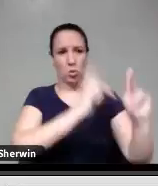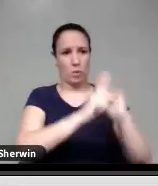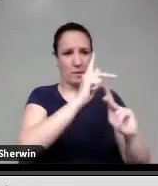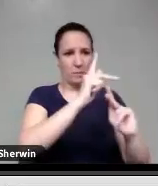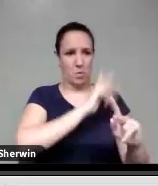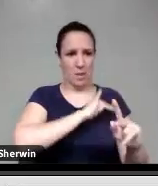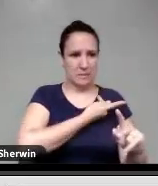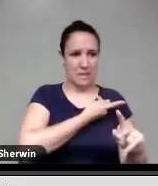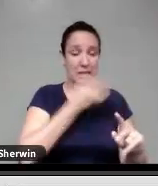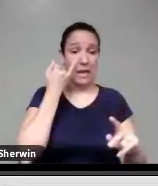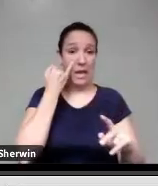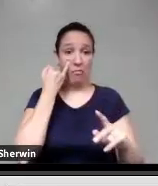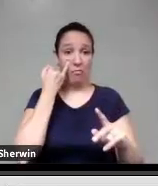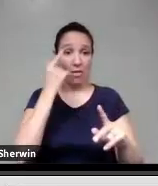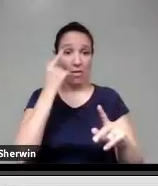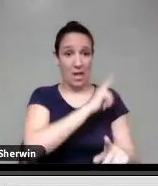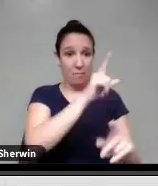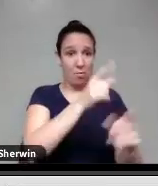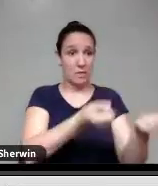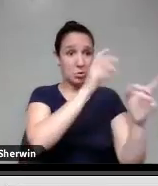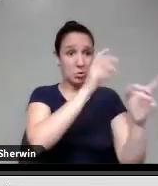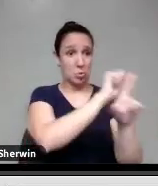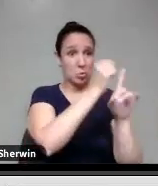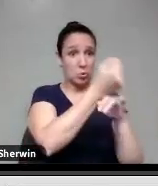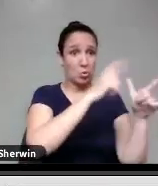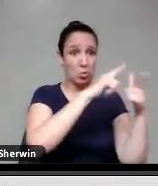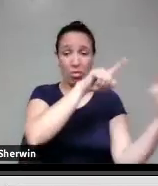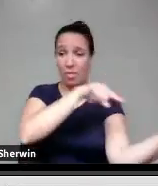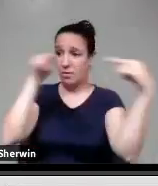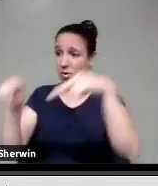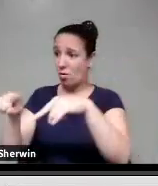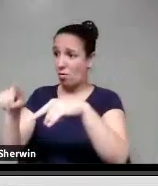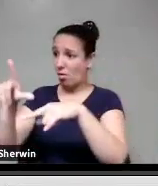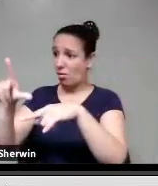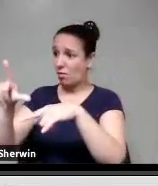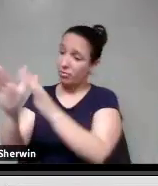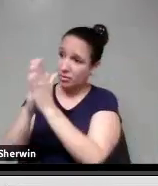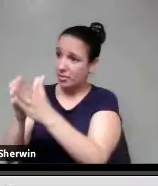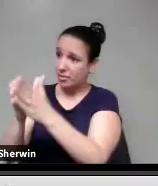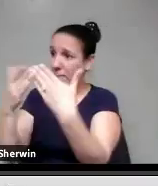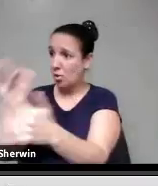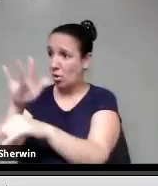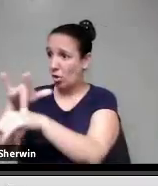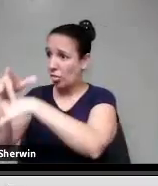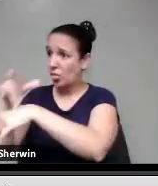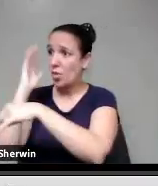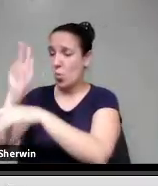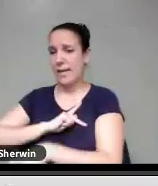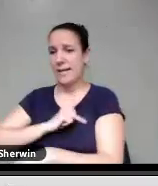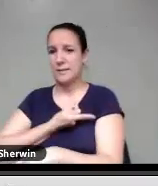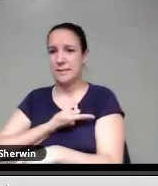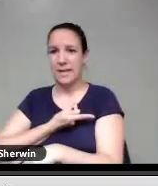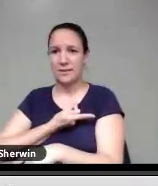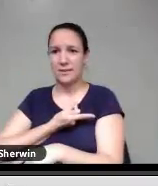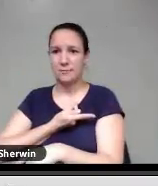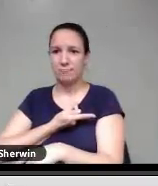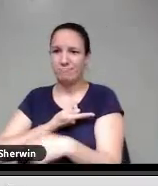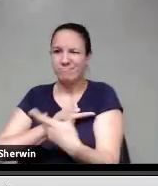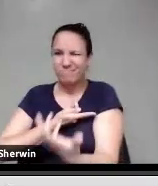gets too social, there are going to be the book-loving, reading, quiet time people that are going to be upset. So then it was their job to filter through